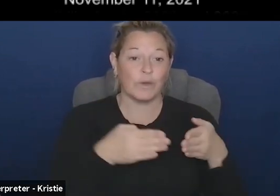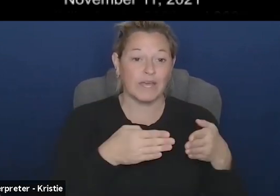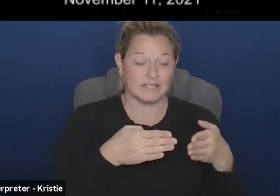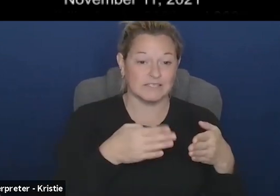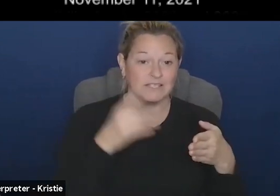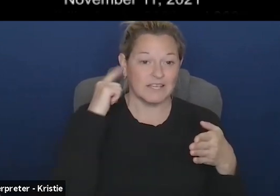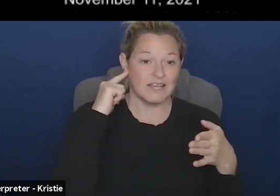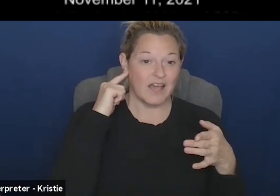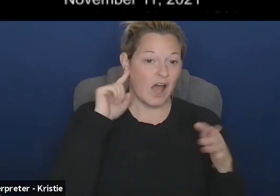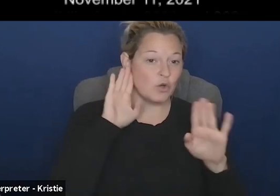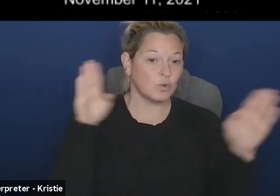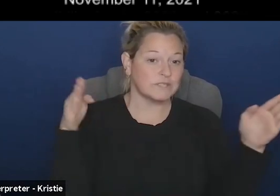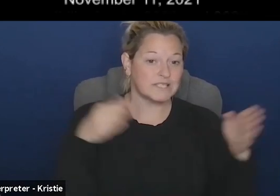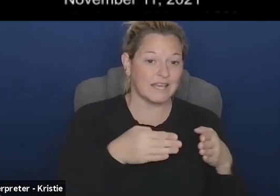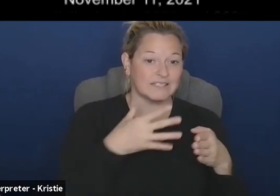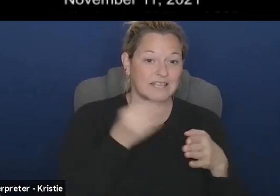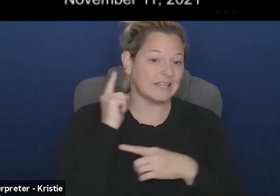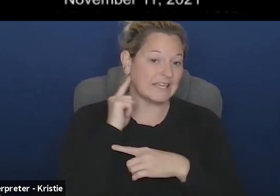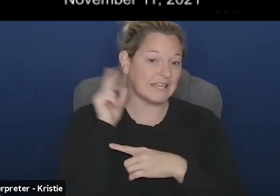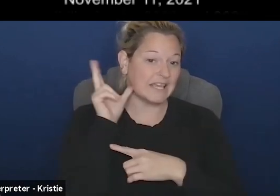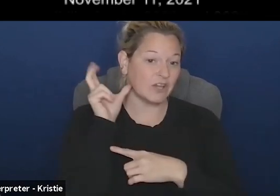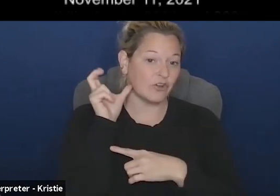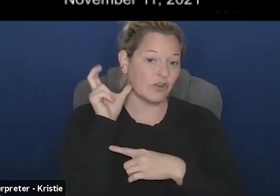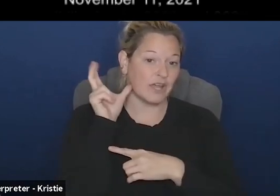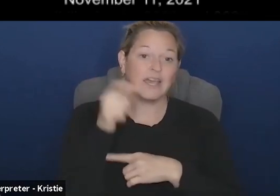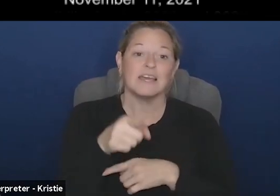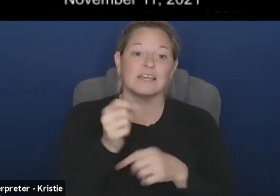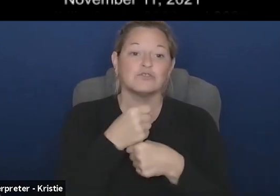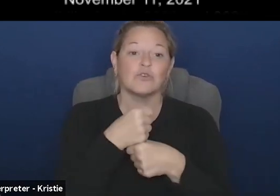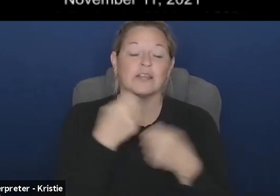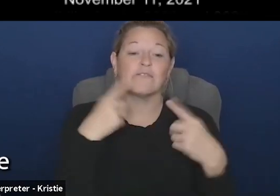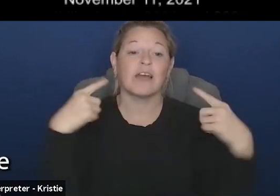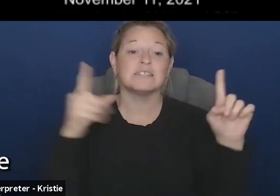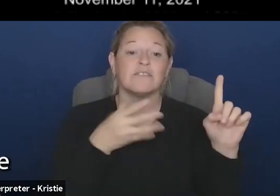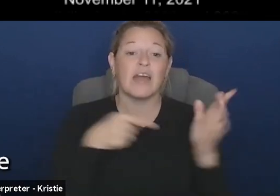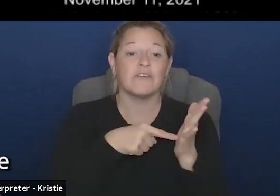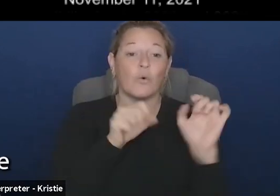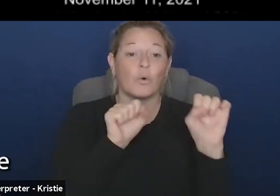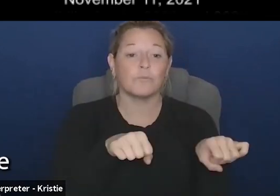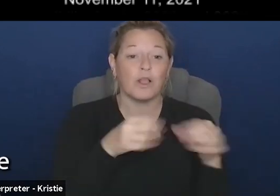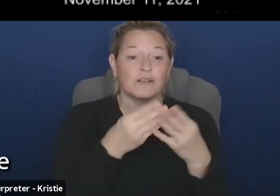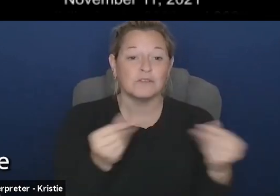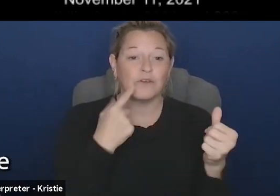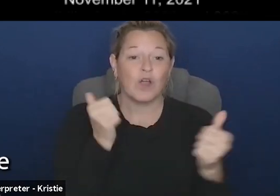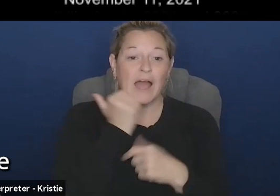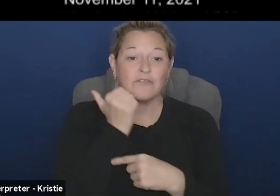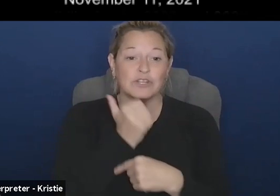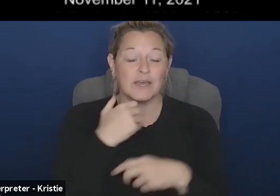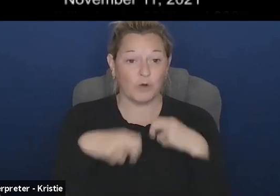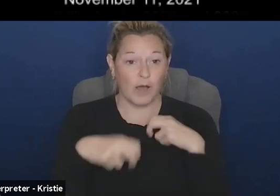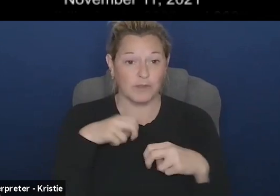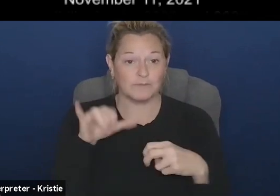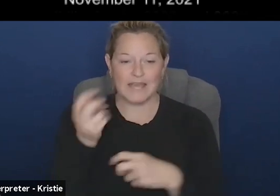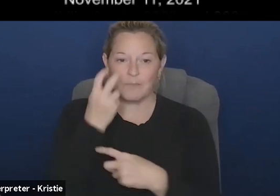of hearing. More recently, he is creating effective and affordable solutions to everyday problems blind people face,